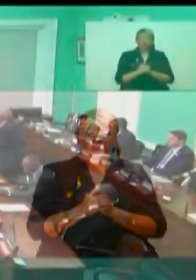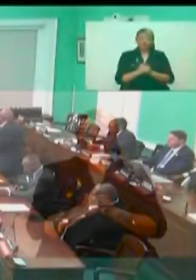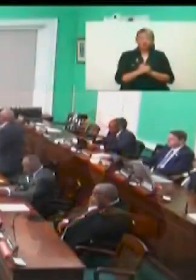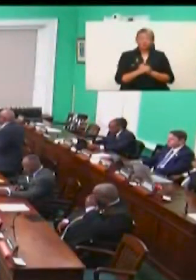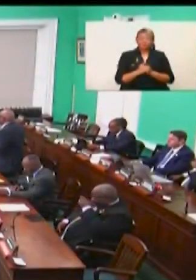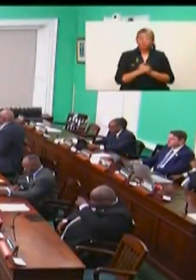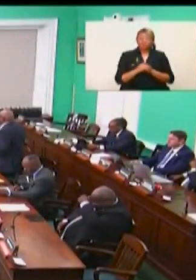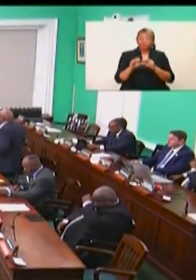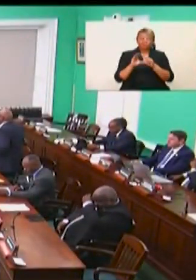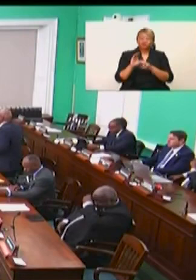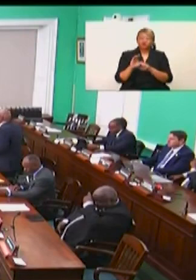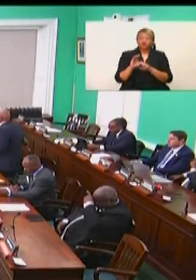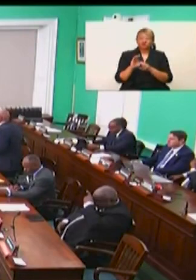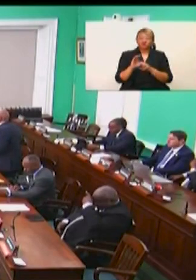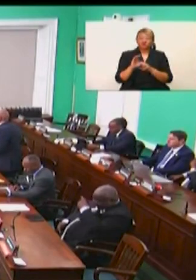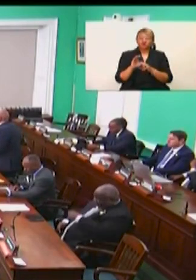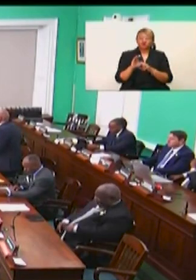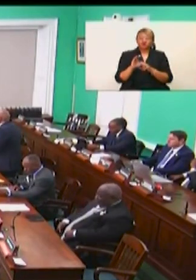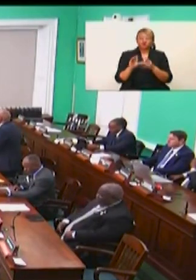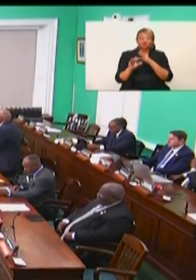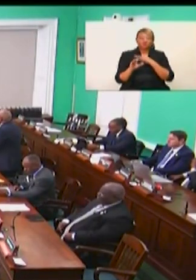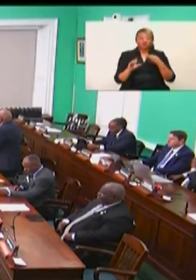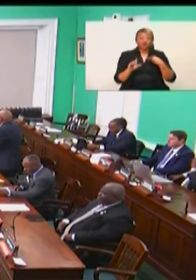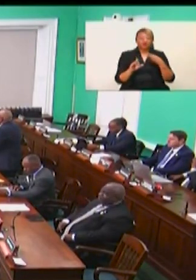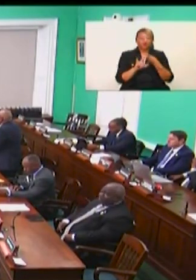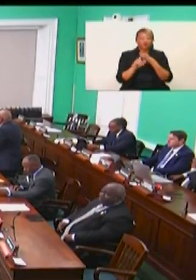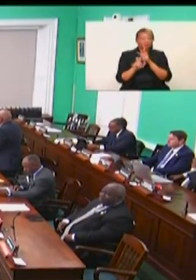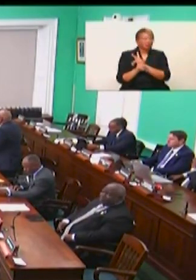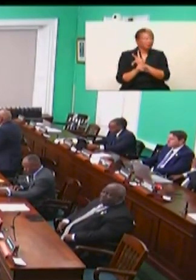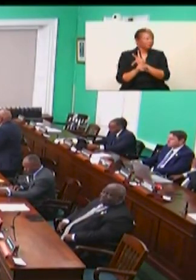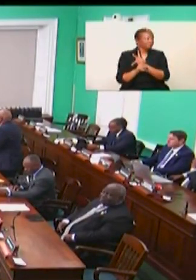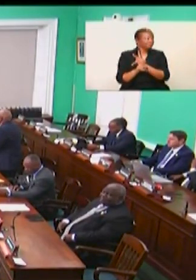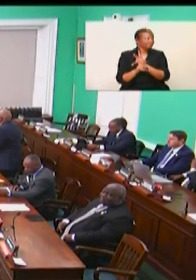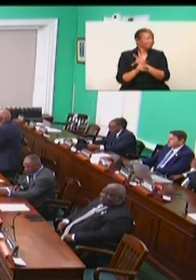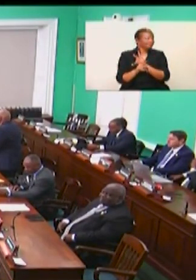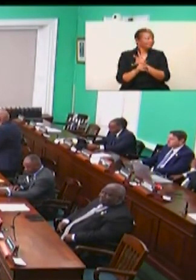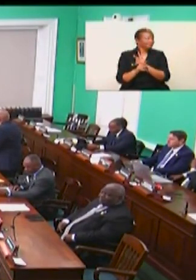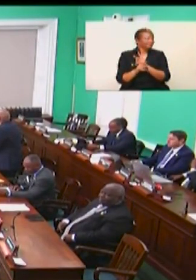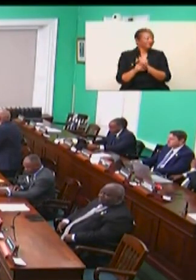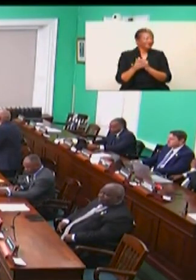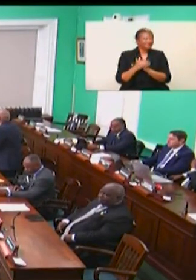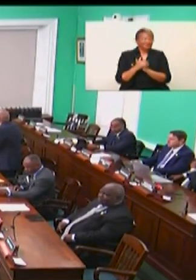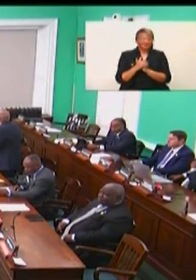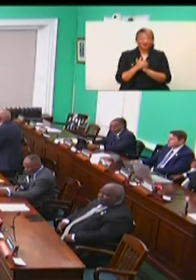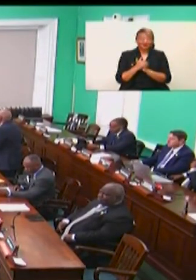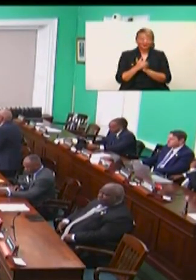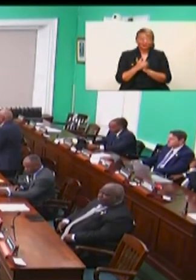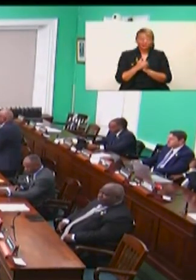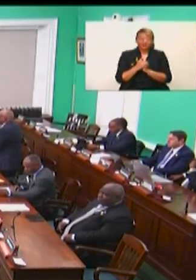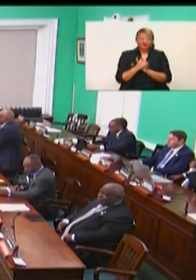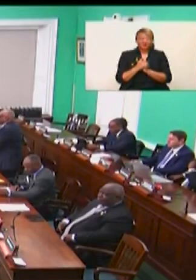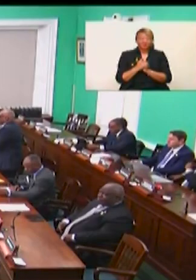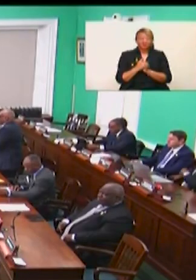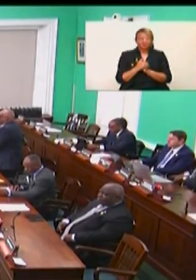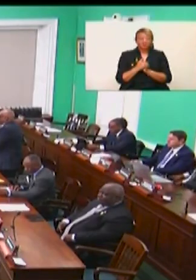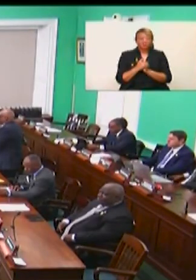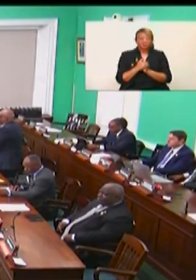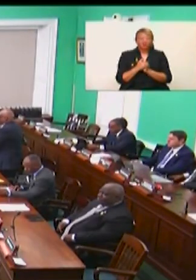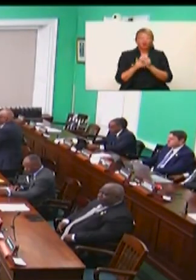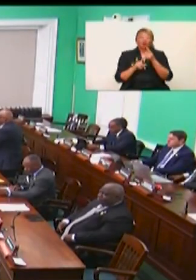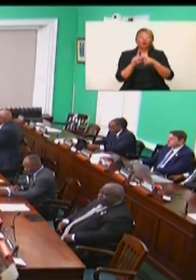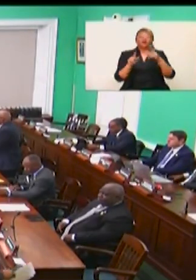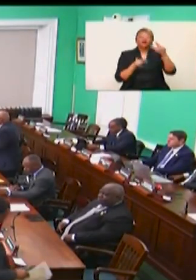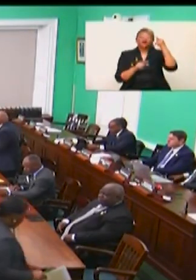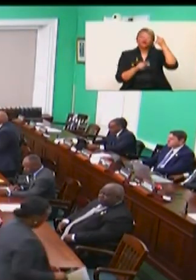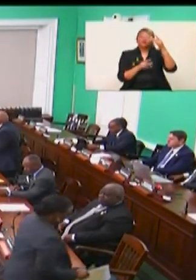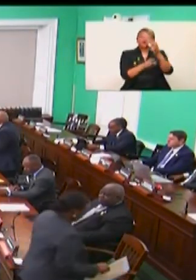The chair recognizes the honorable member for Kamala. Be only. Member can present the Liberty's Parliament or the Bimini populace what the government